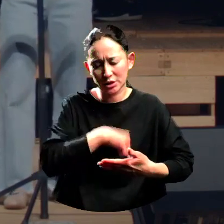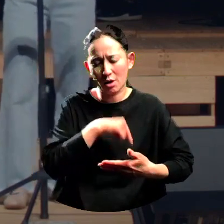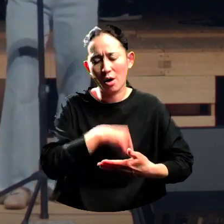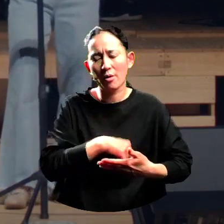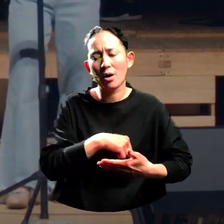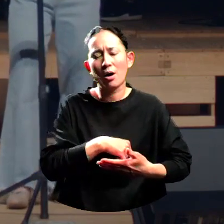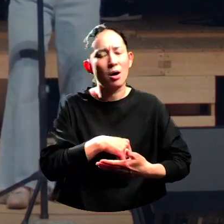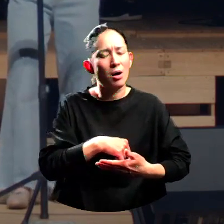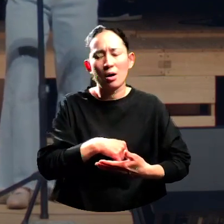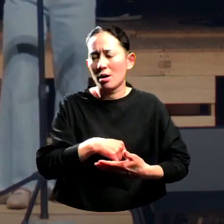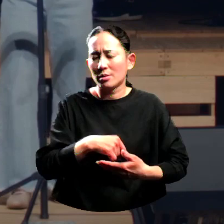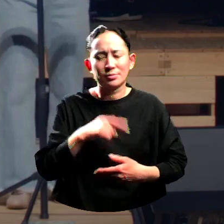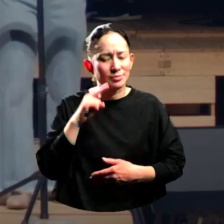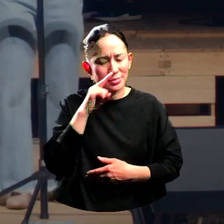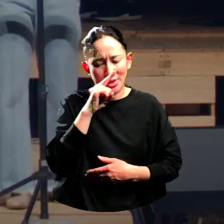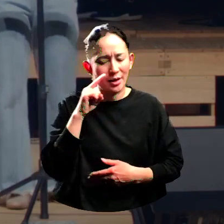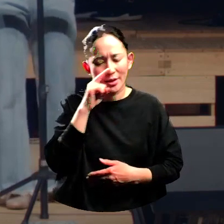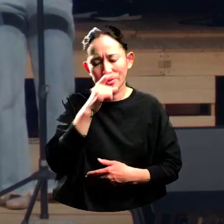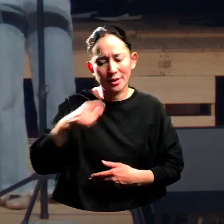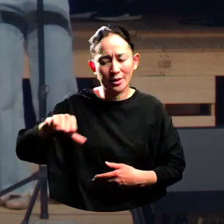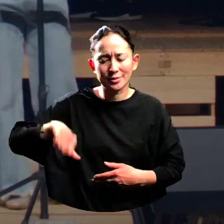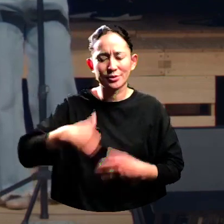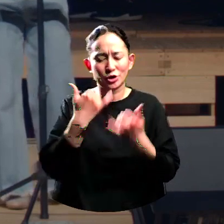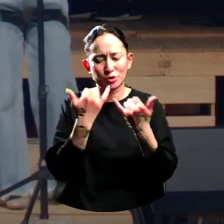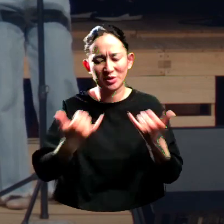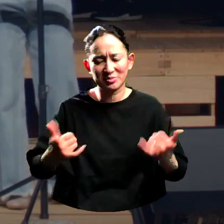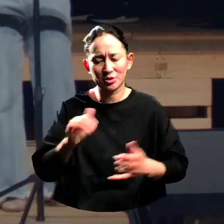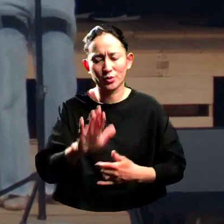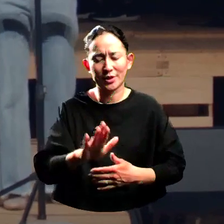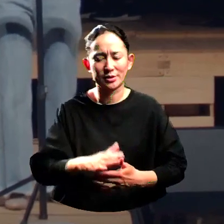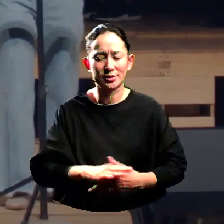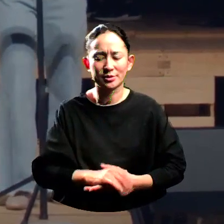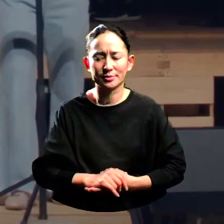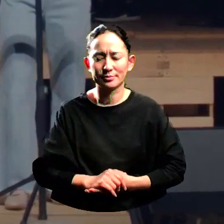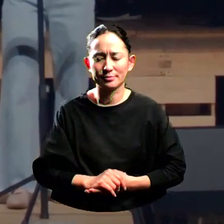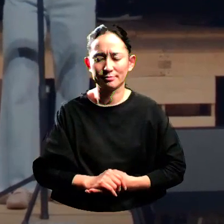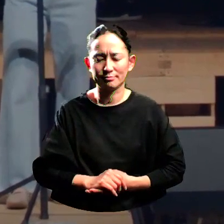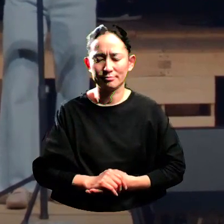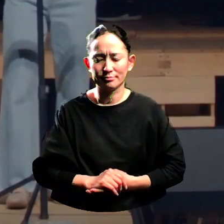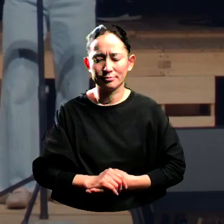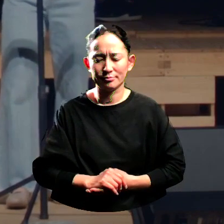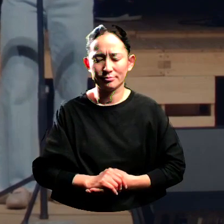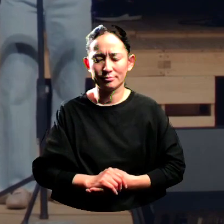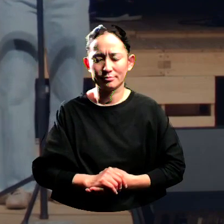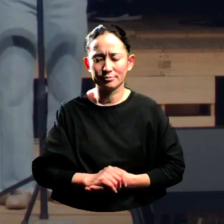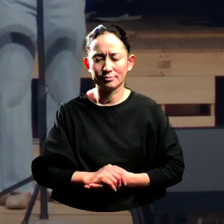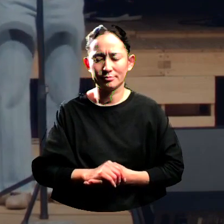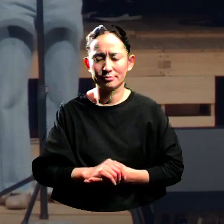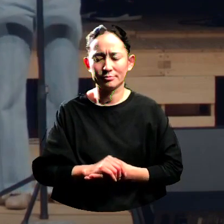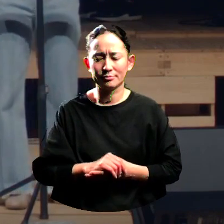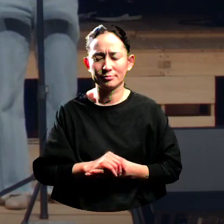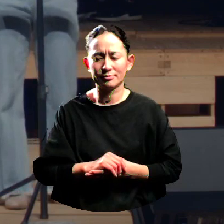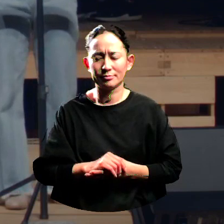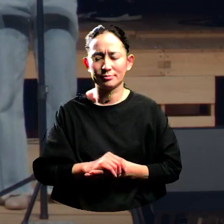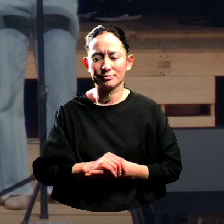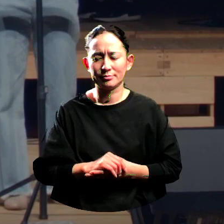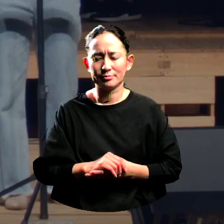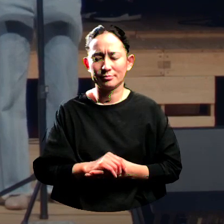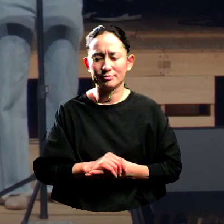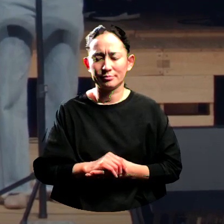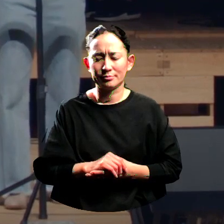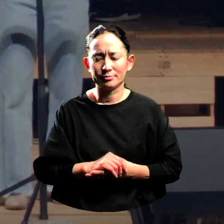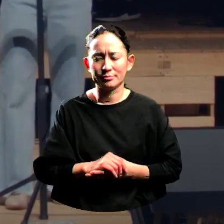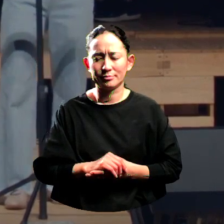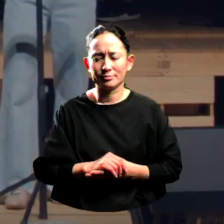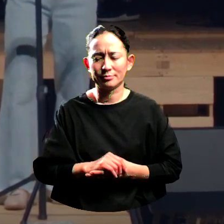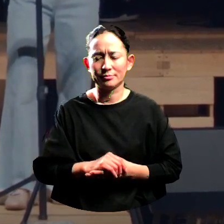No matter how much I try to make myself look good, I can't change the fact that I am a sinner